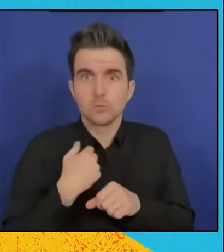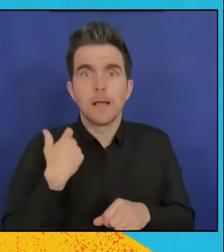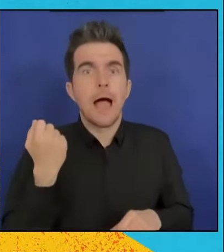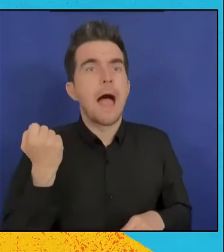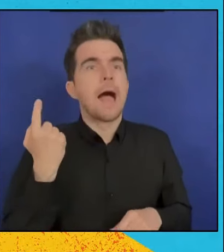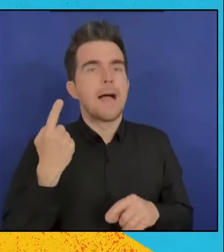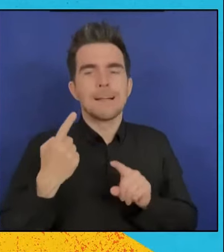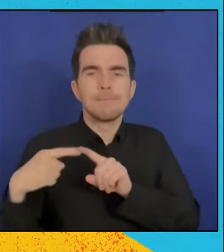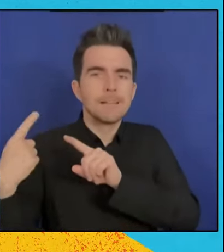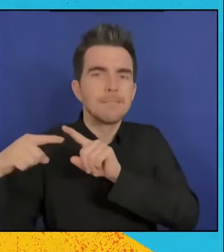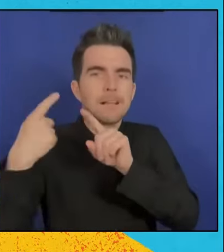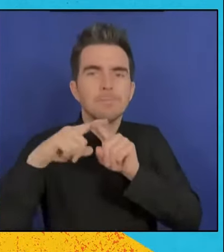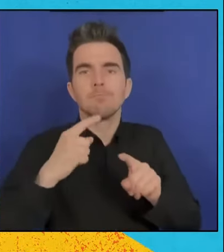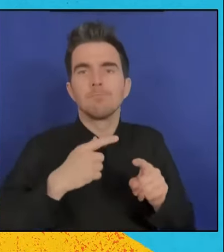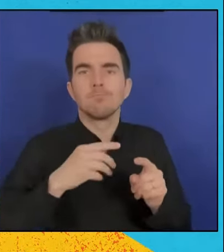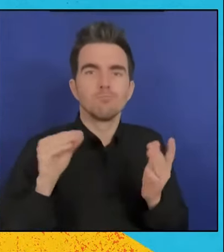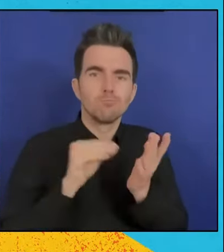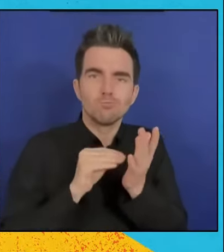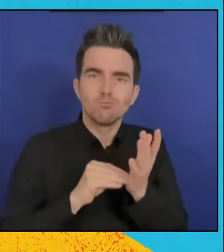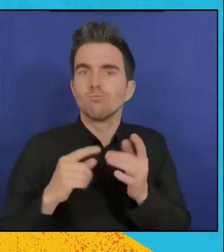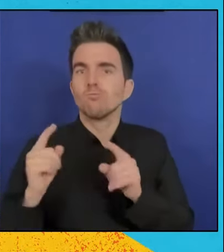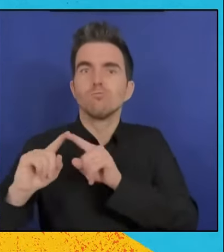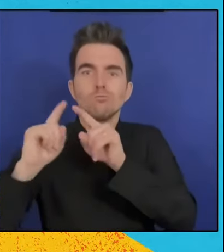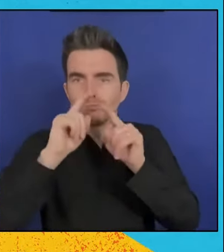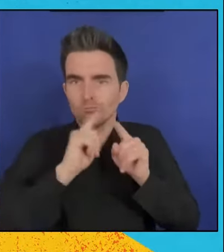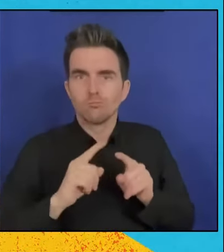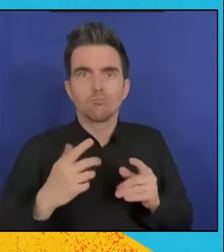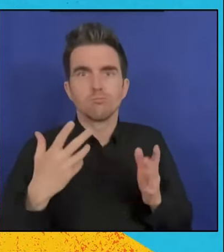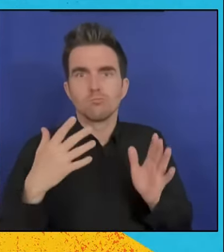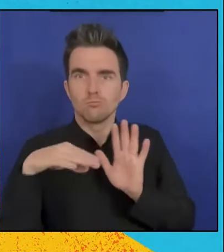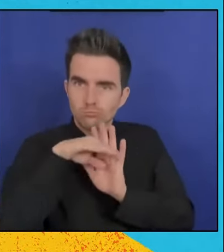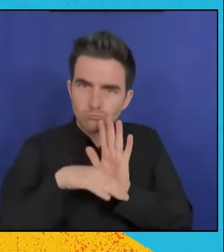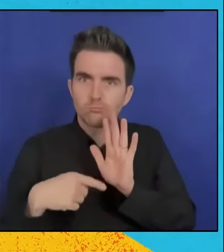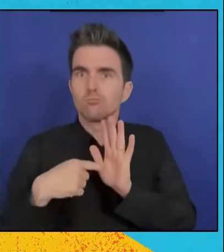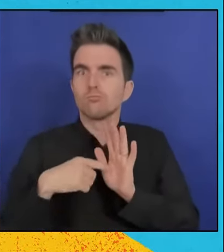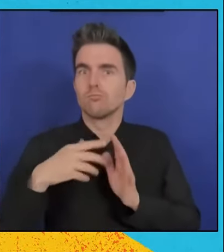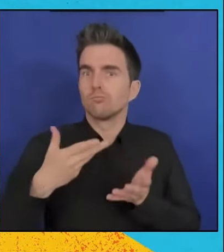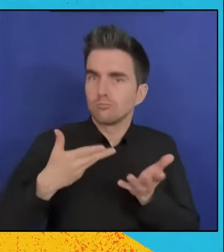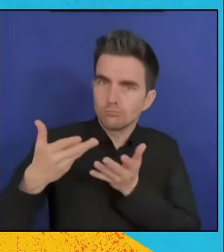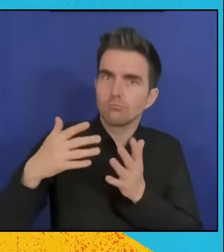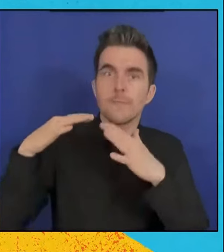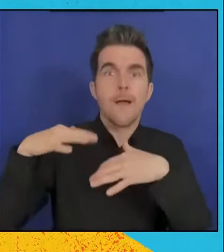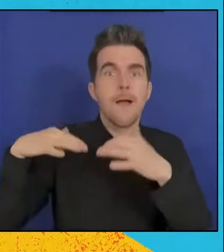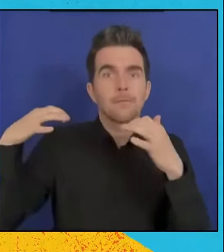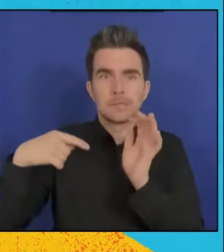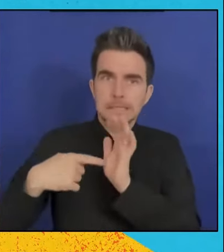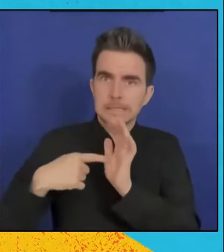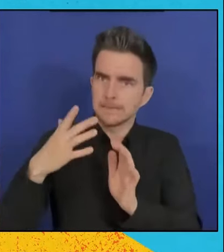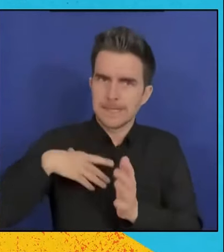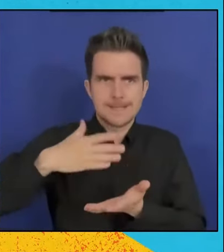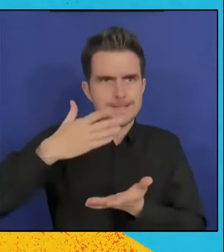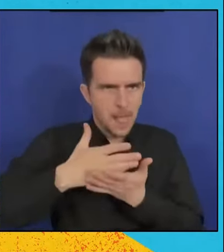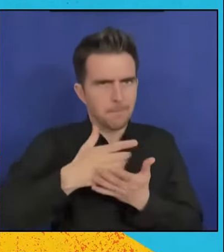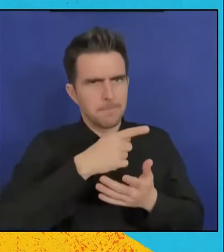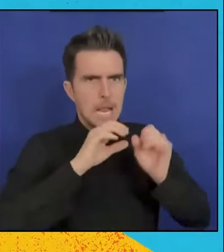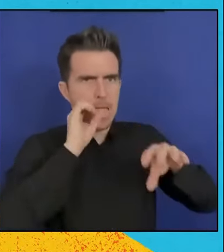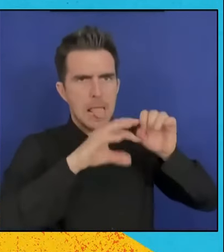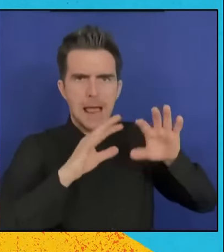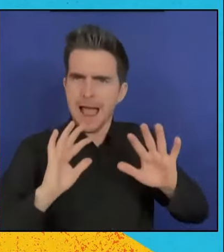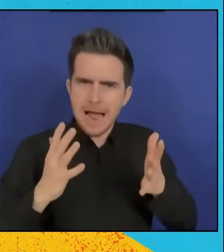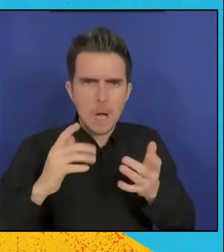this challenge. And the third dimension we have been facing is also advocating in public policies. We have been working with the